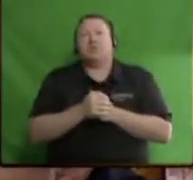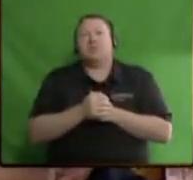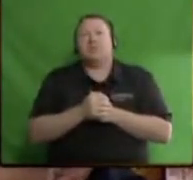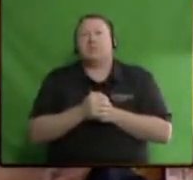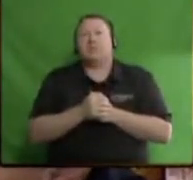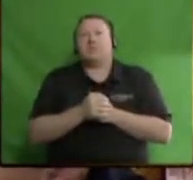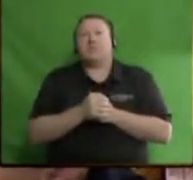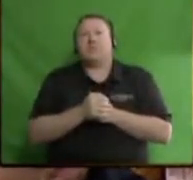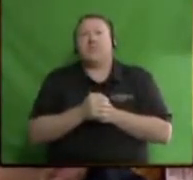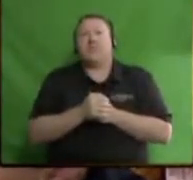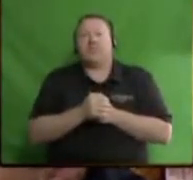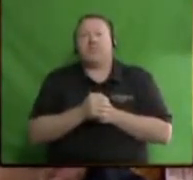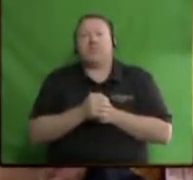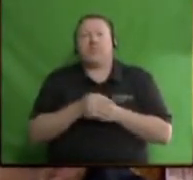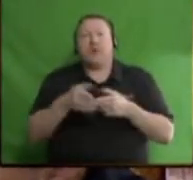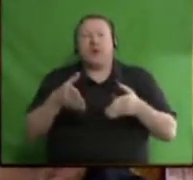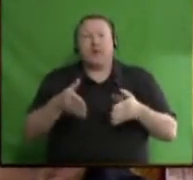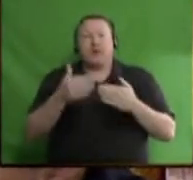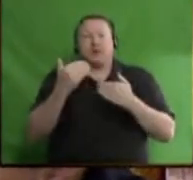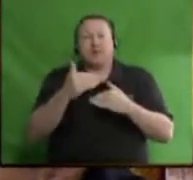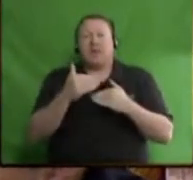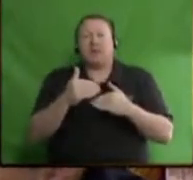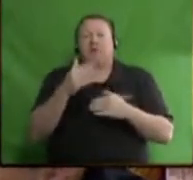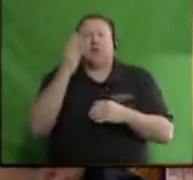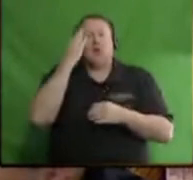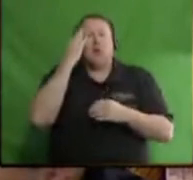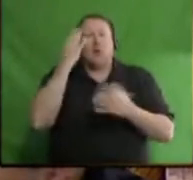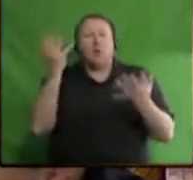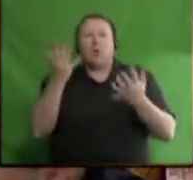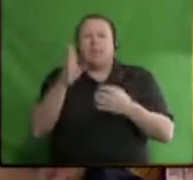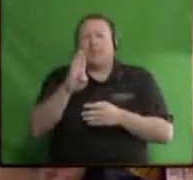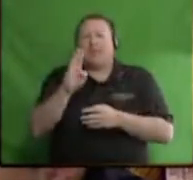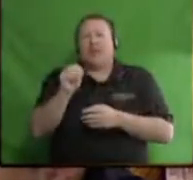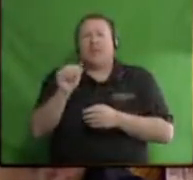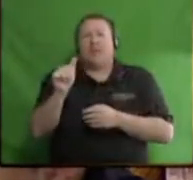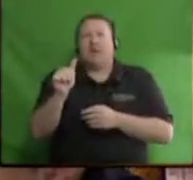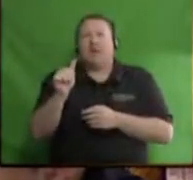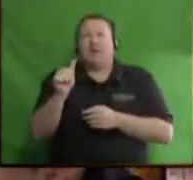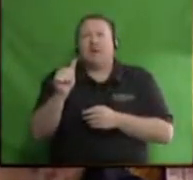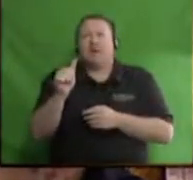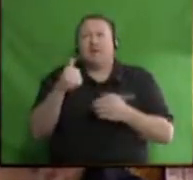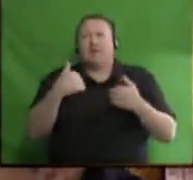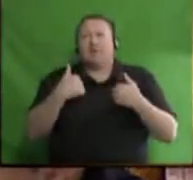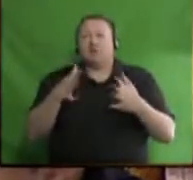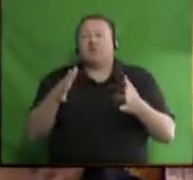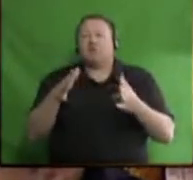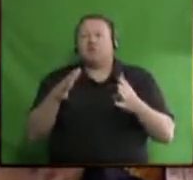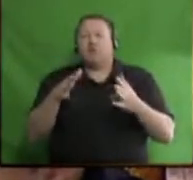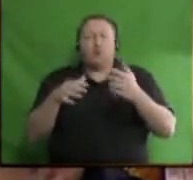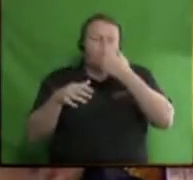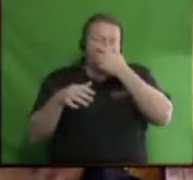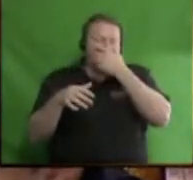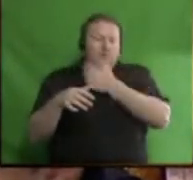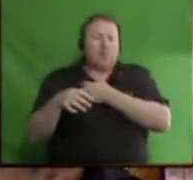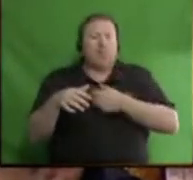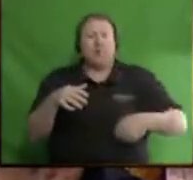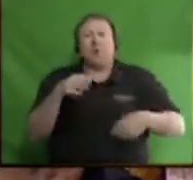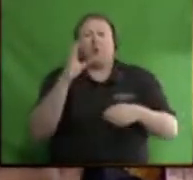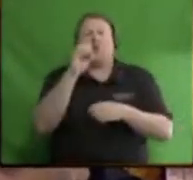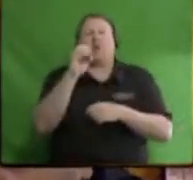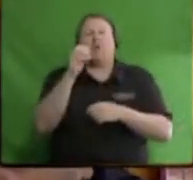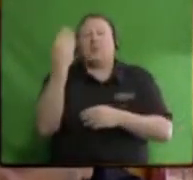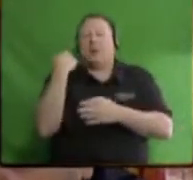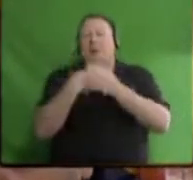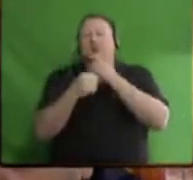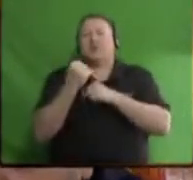it really, at this stage, given where the BMA is, keep in mind it was officially launched by President Ramaphosa in October of last